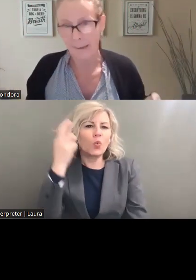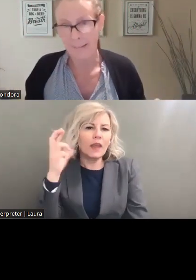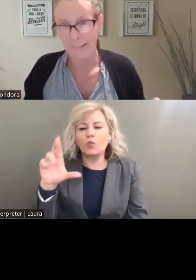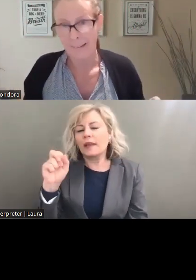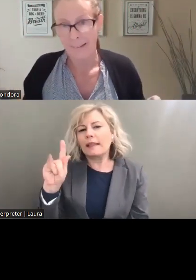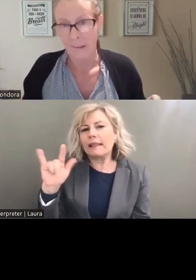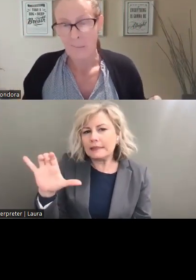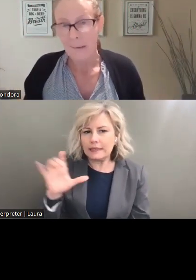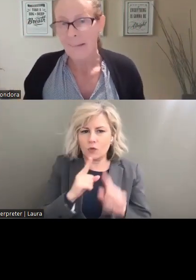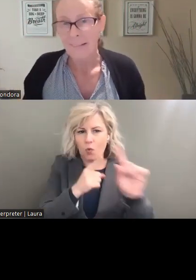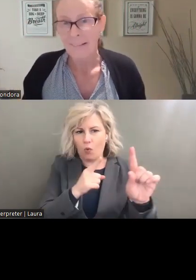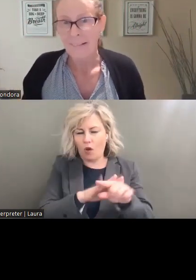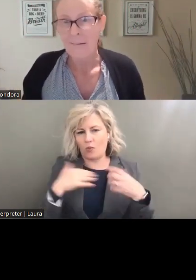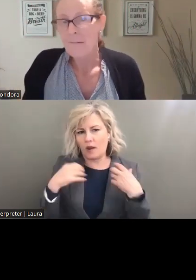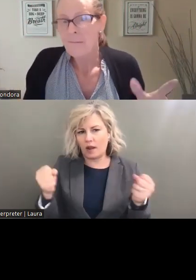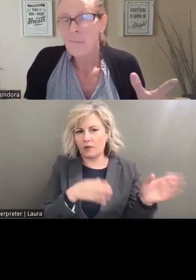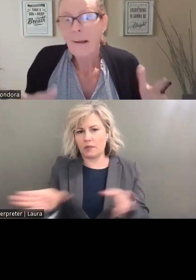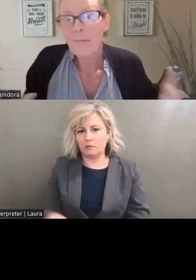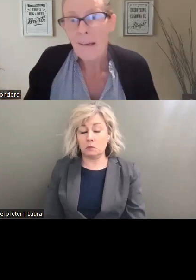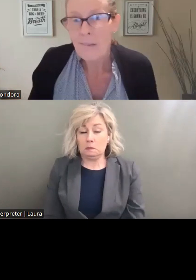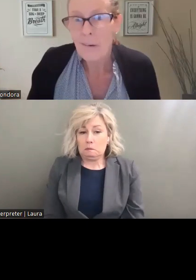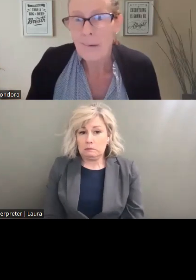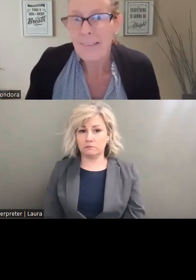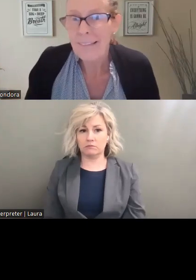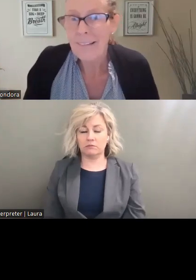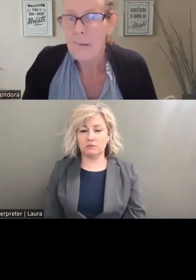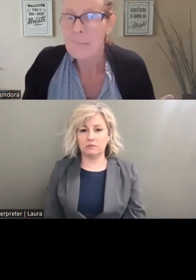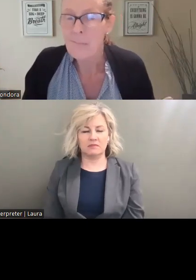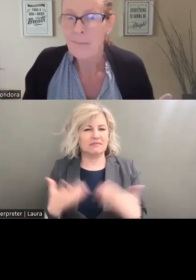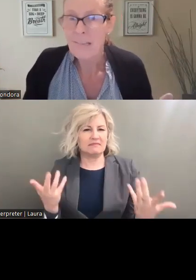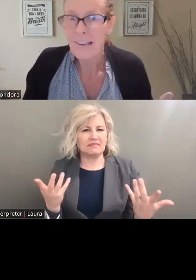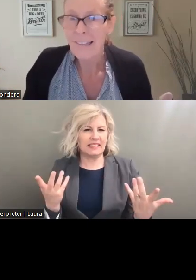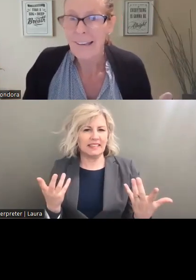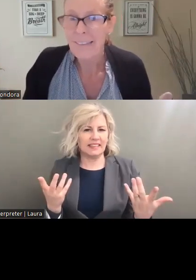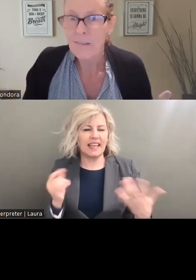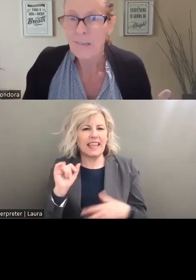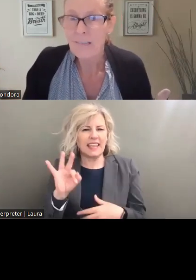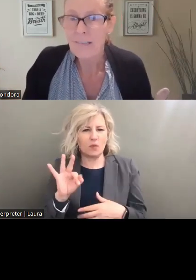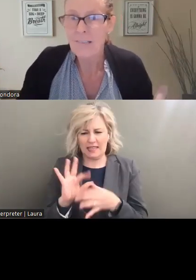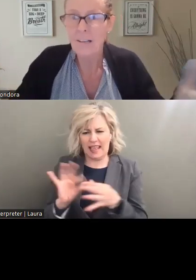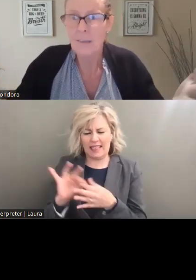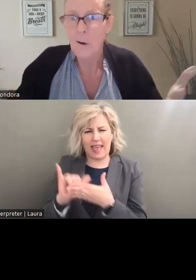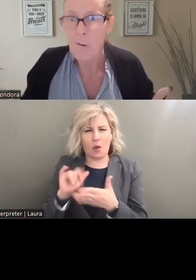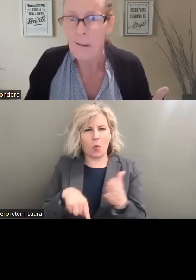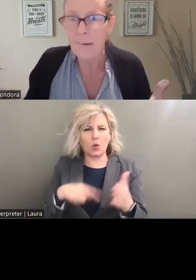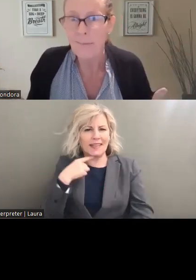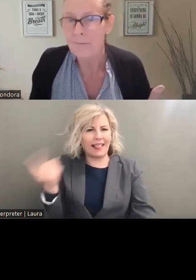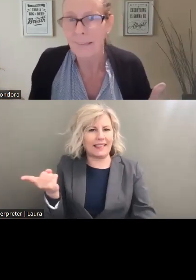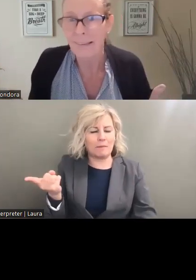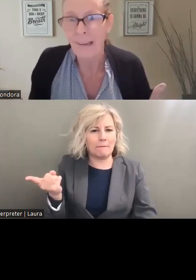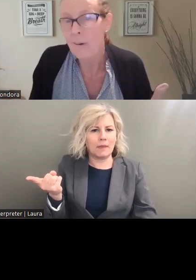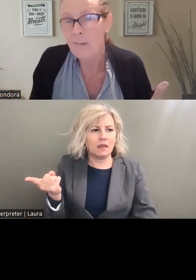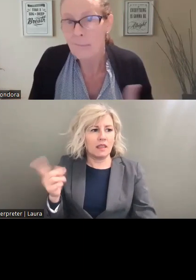recovery plan. But what kind of message are we sending to people when we say that? That just sucks the hope out